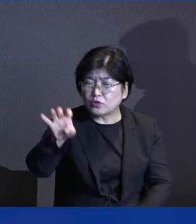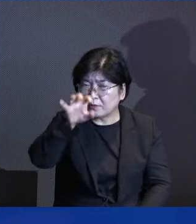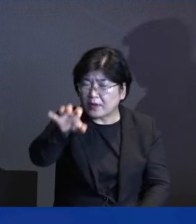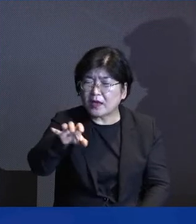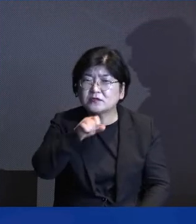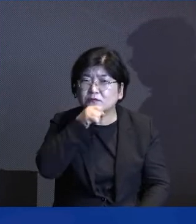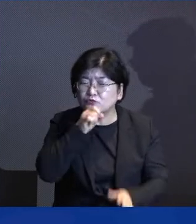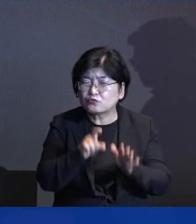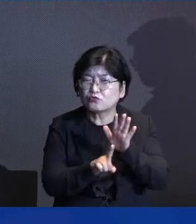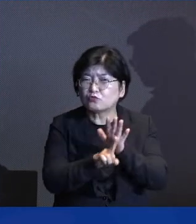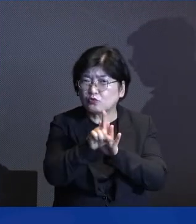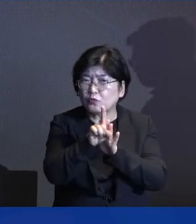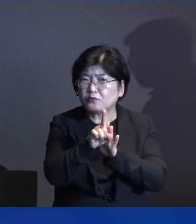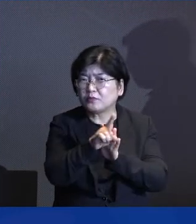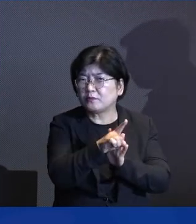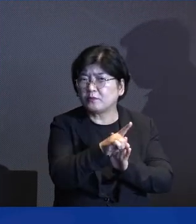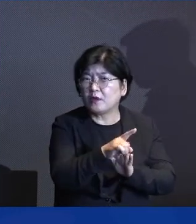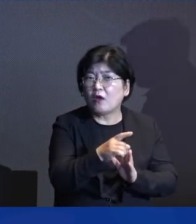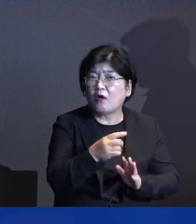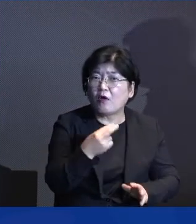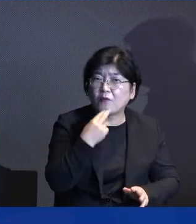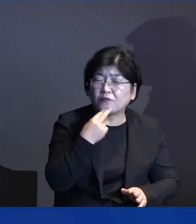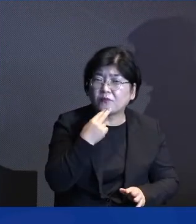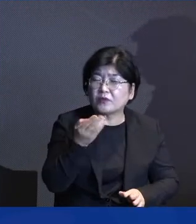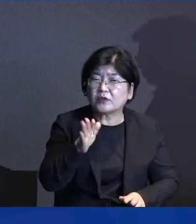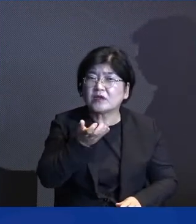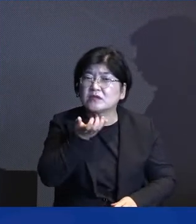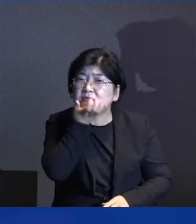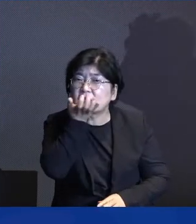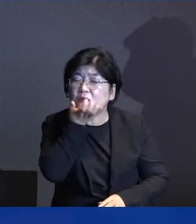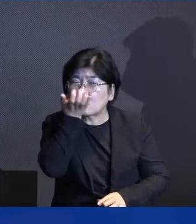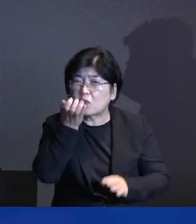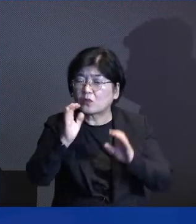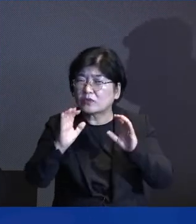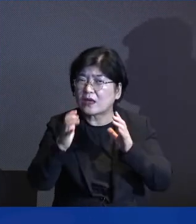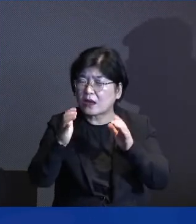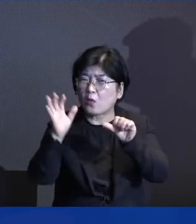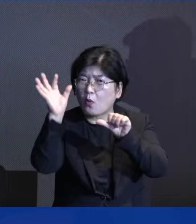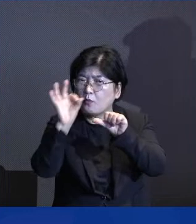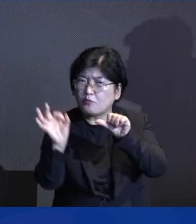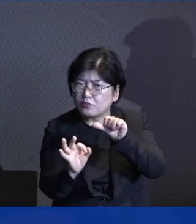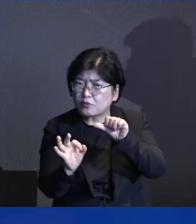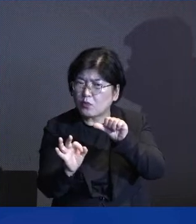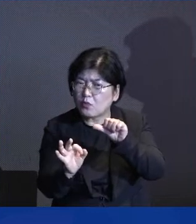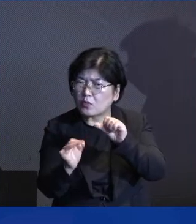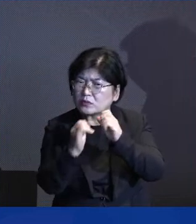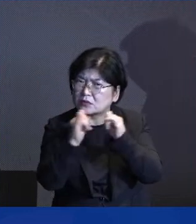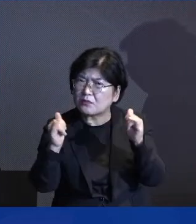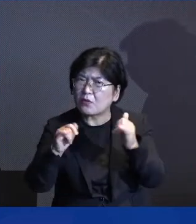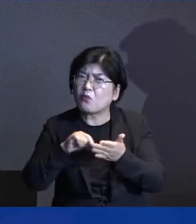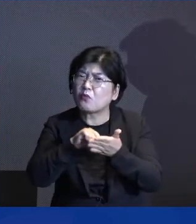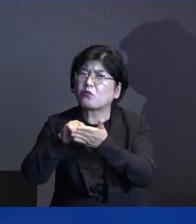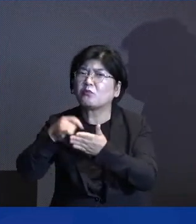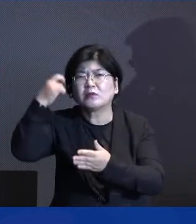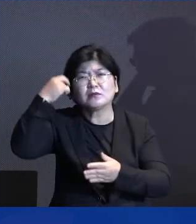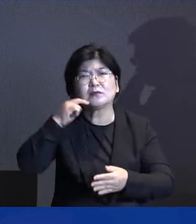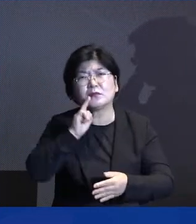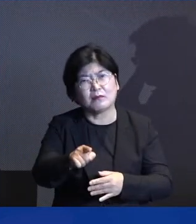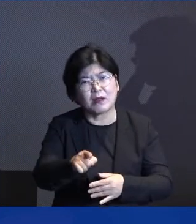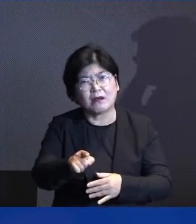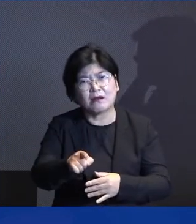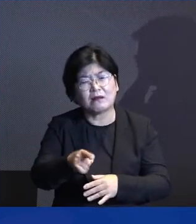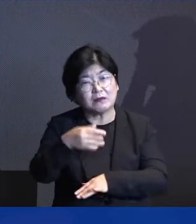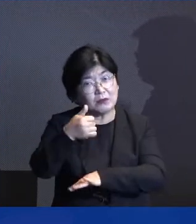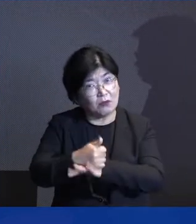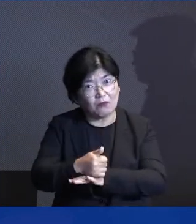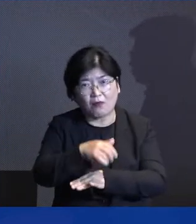5% of Czech sample reported they often felt loneliness, which is quite similar to or even lower